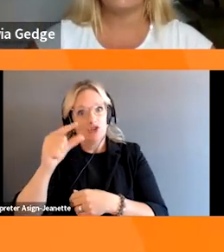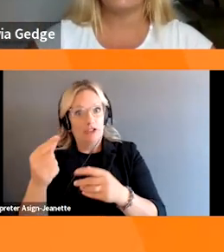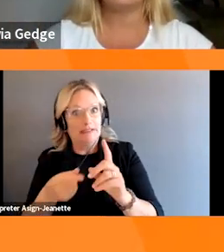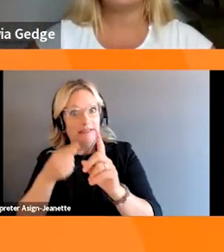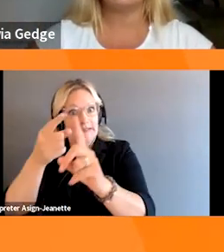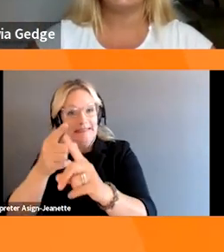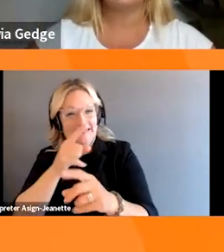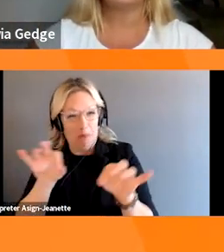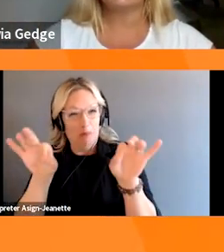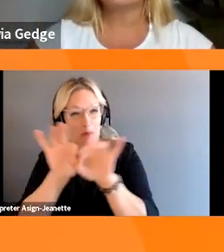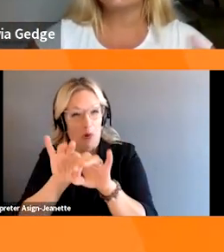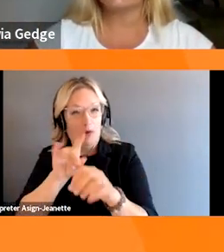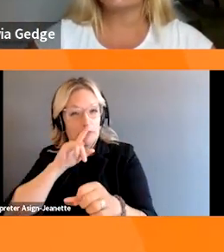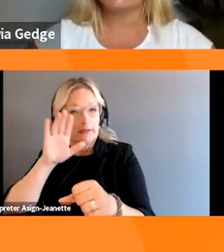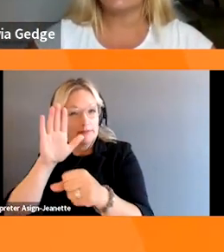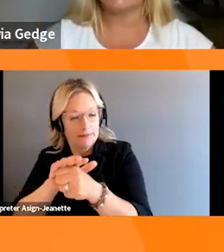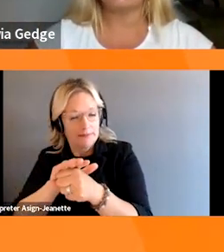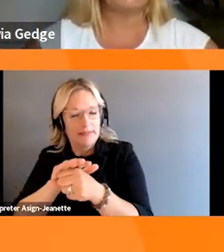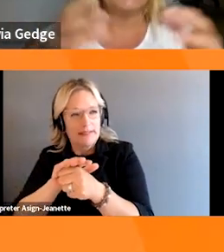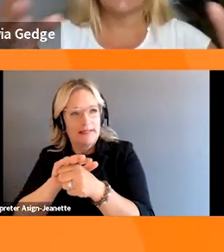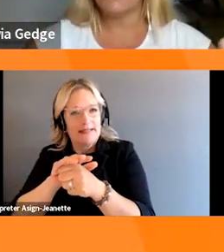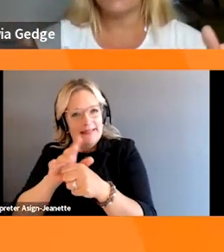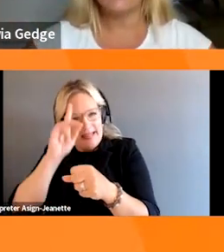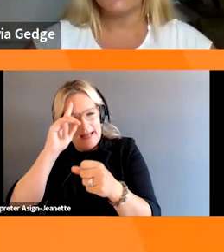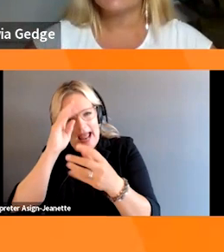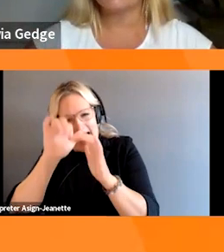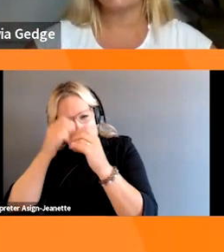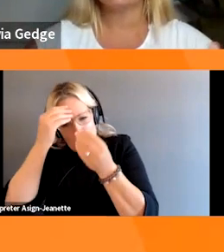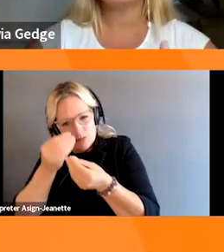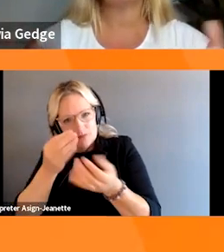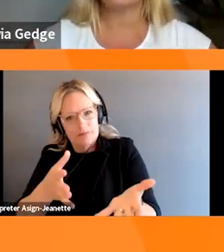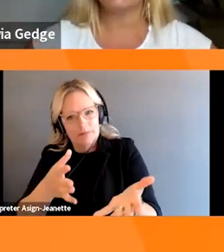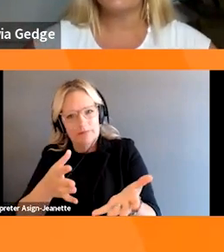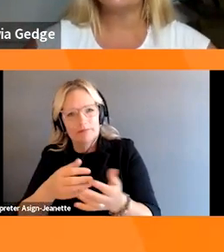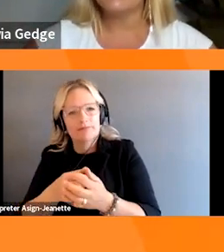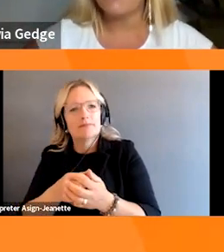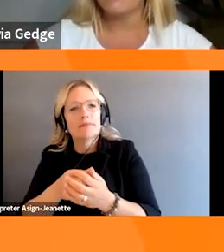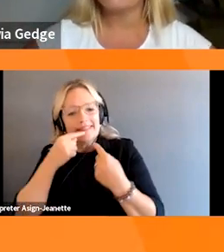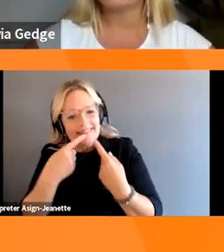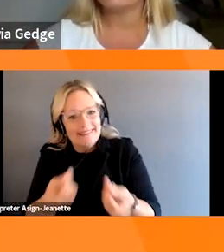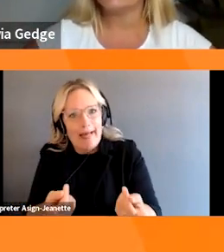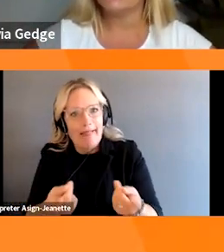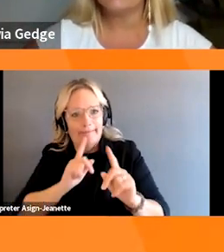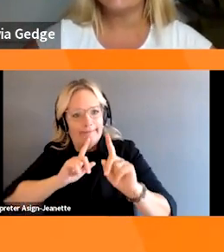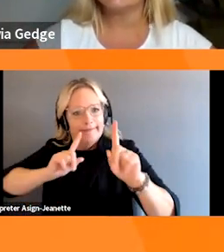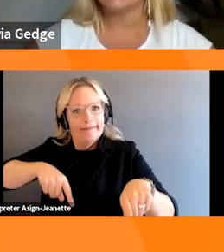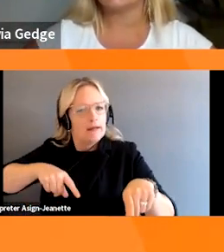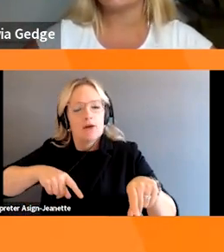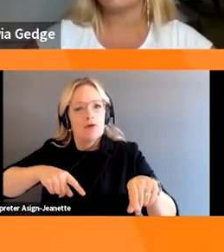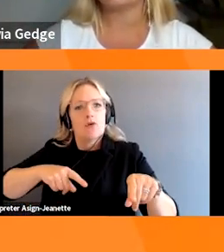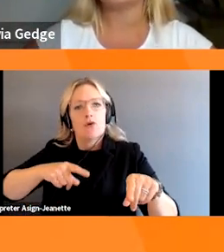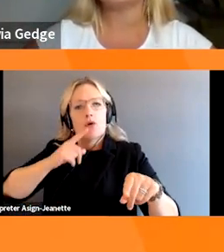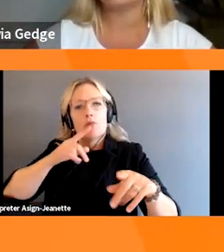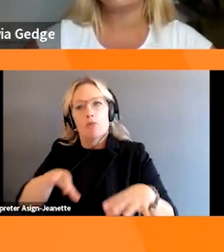a way to not just, kind of do it sort of in a silo, but really sort of have your